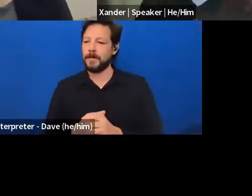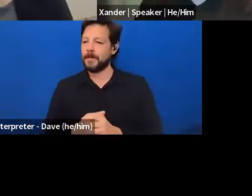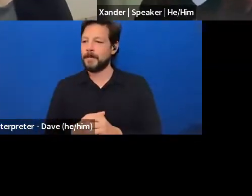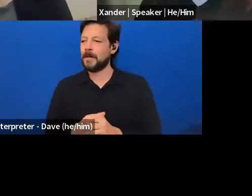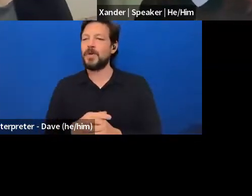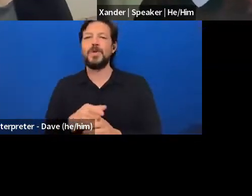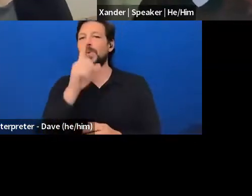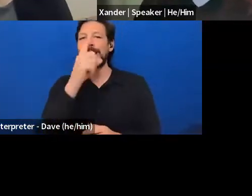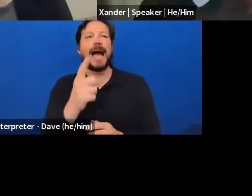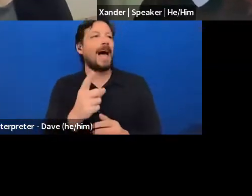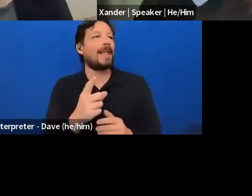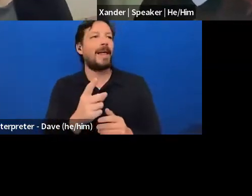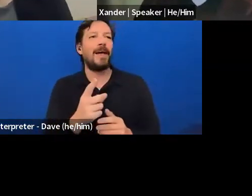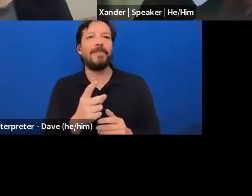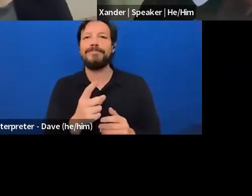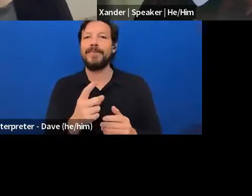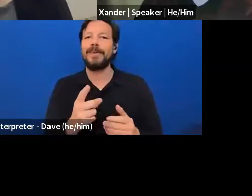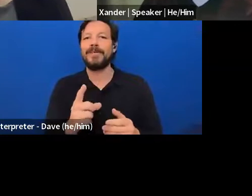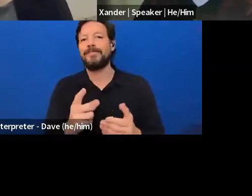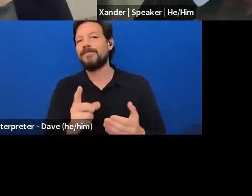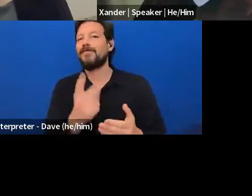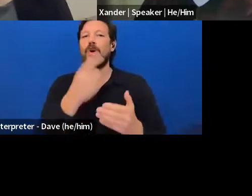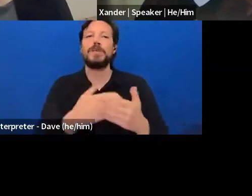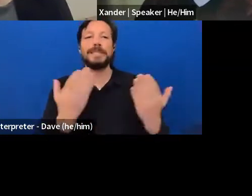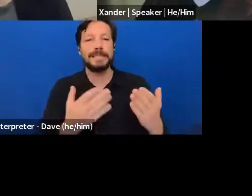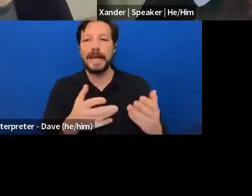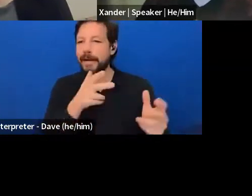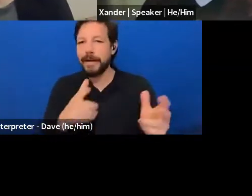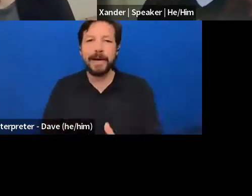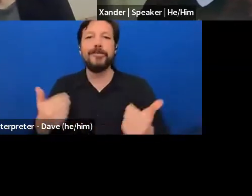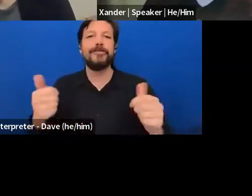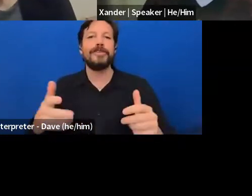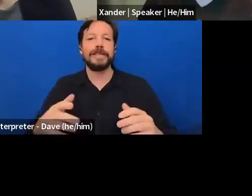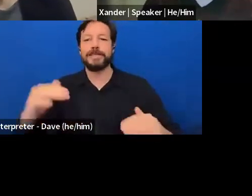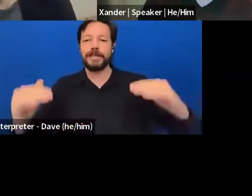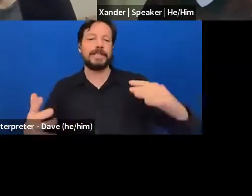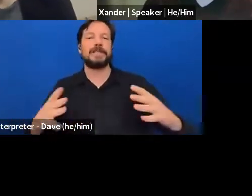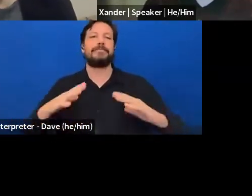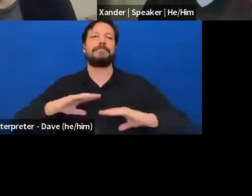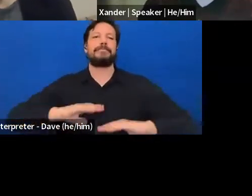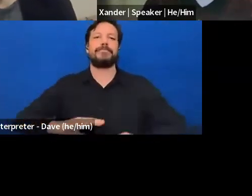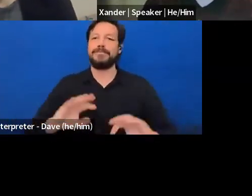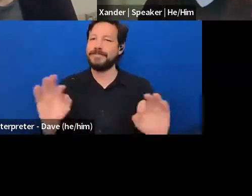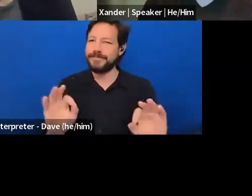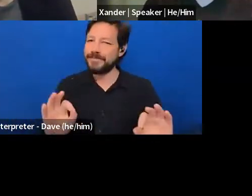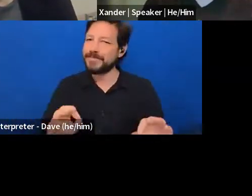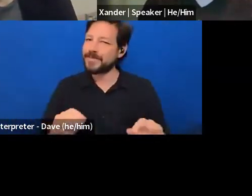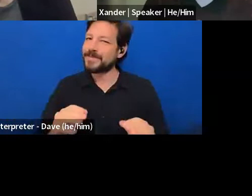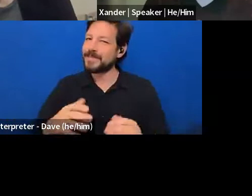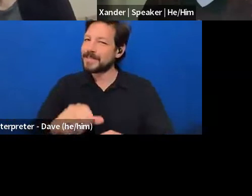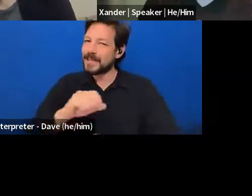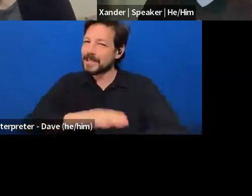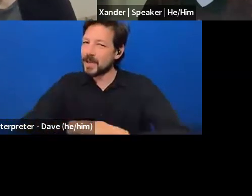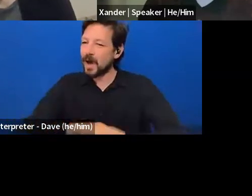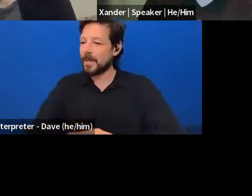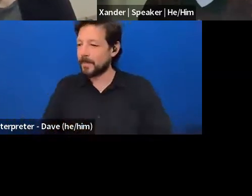one, but it's what we would like people to have as a reference point,